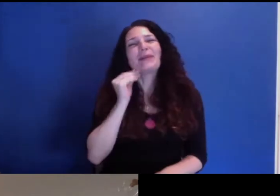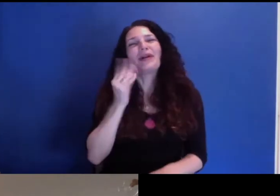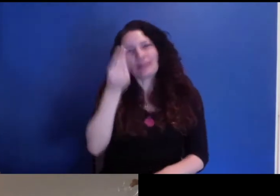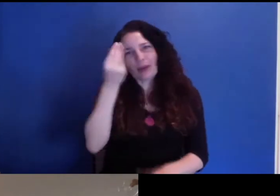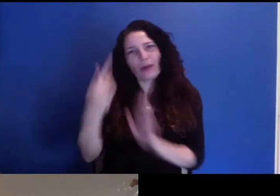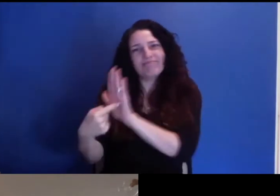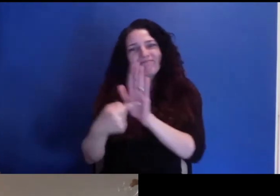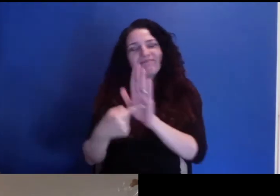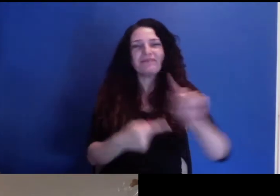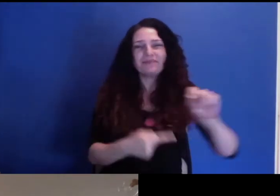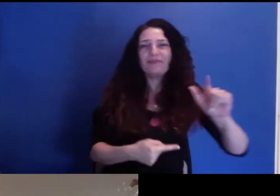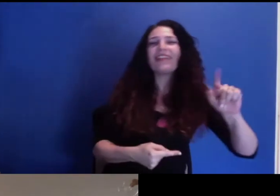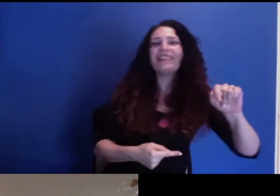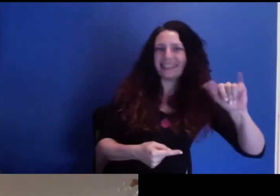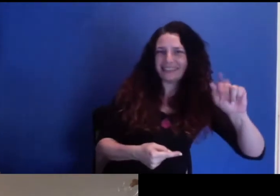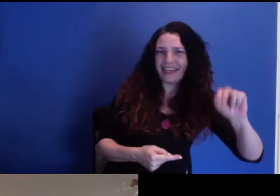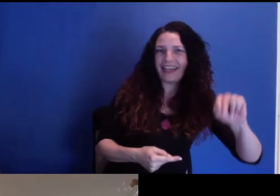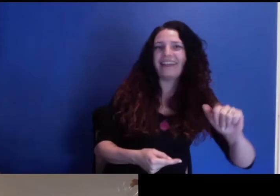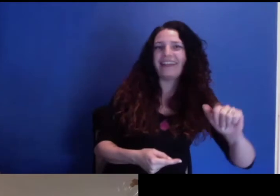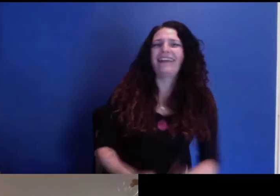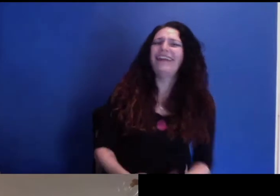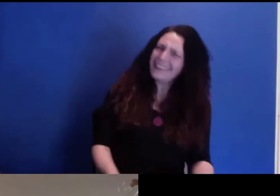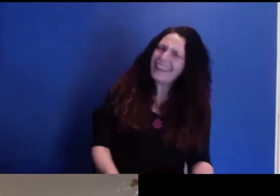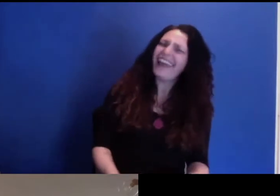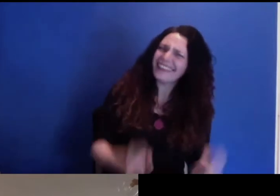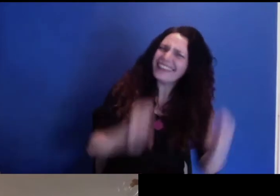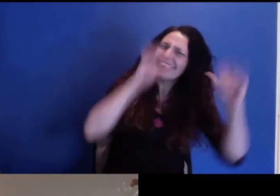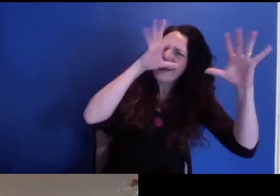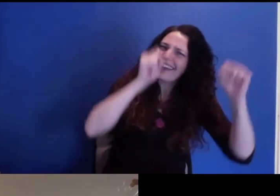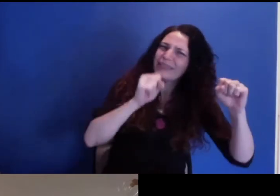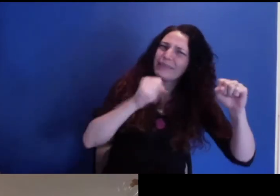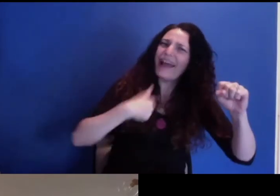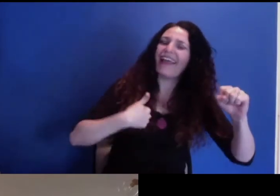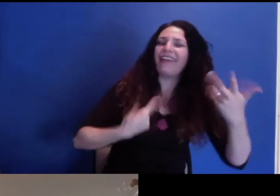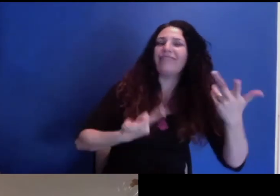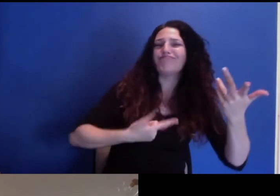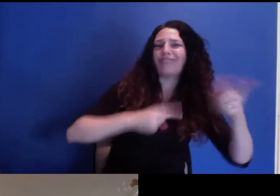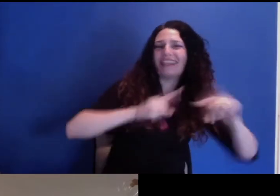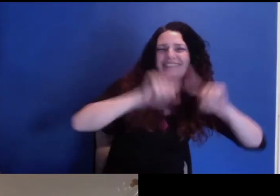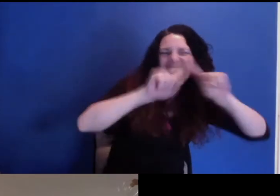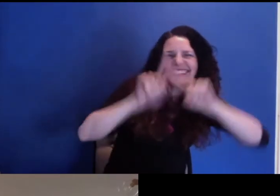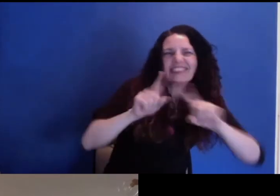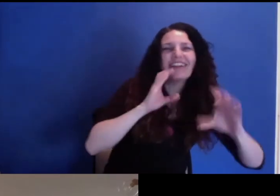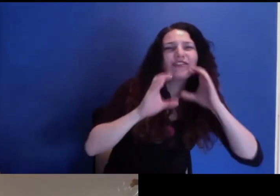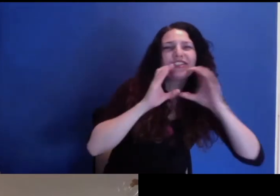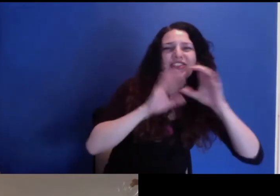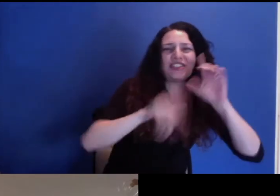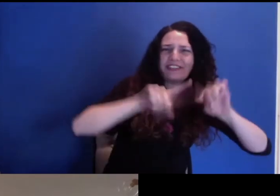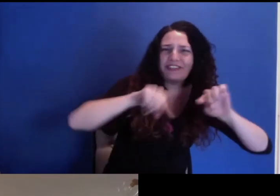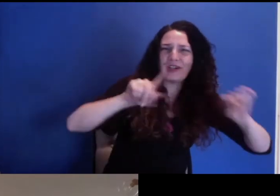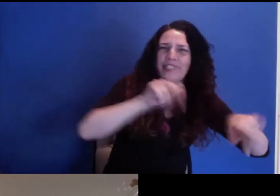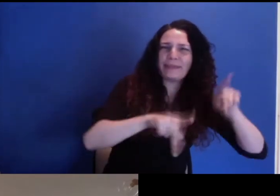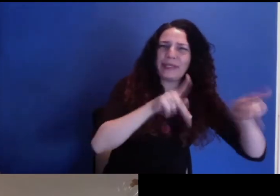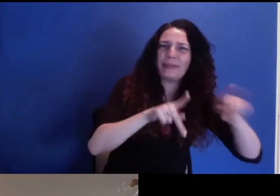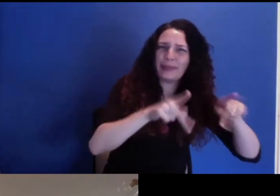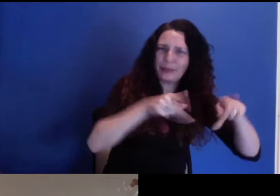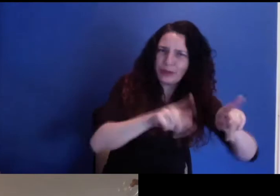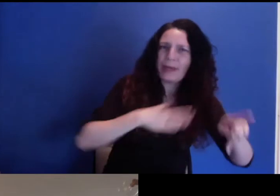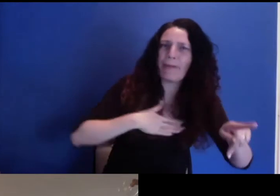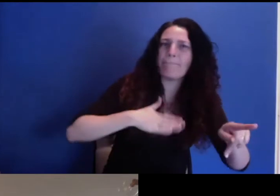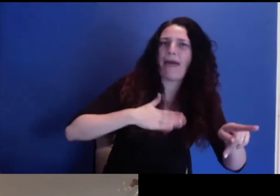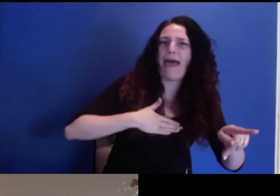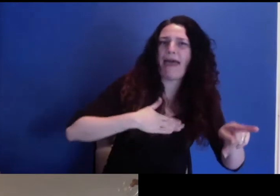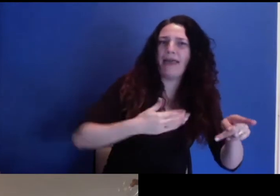few conversations when the show first came out with different people kind of in my journey, and people had said that that was the one thing, like, and it